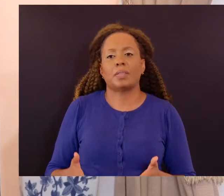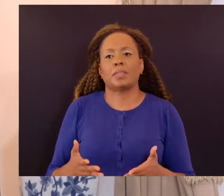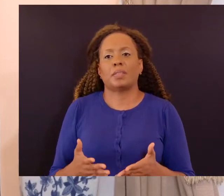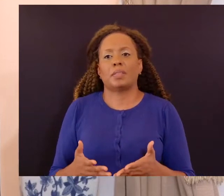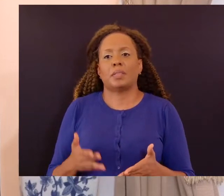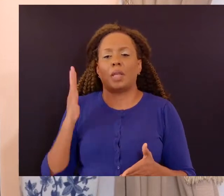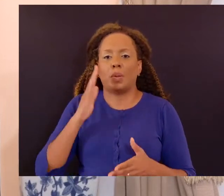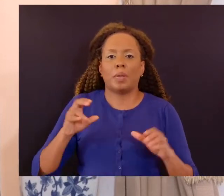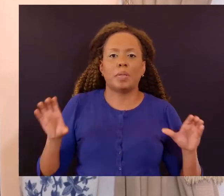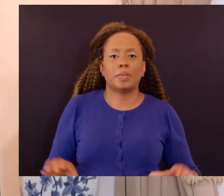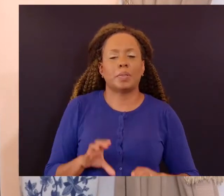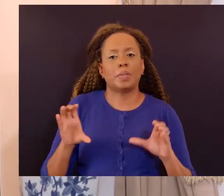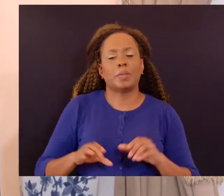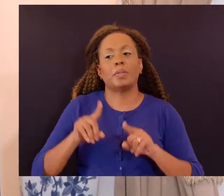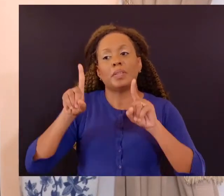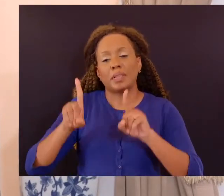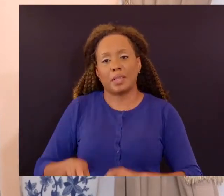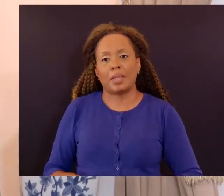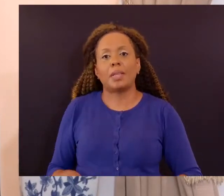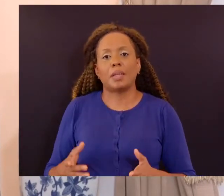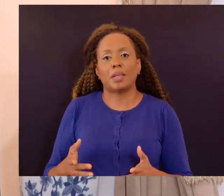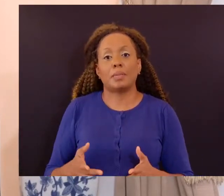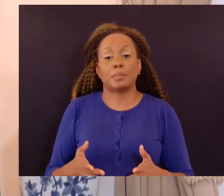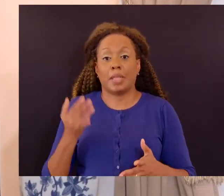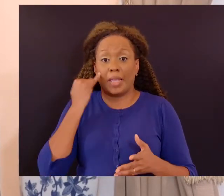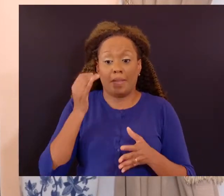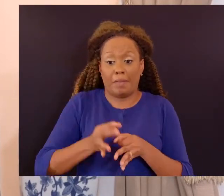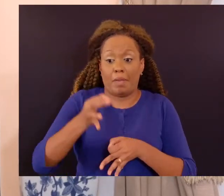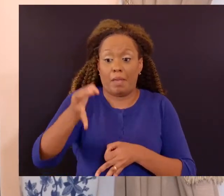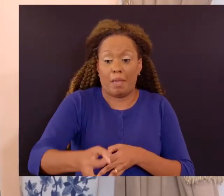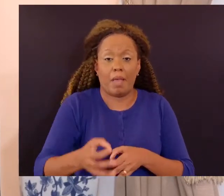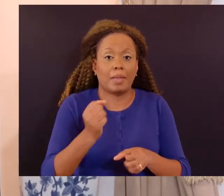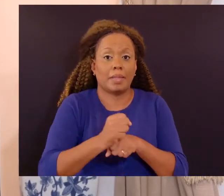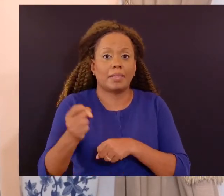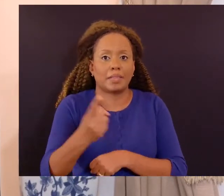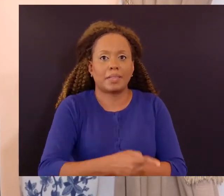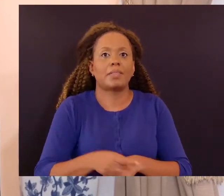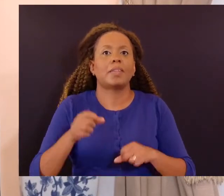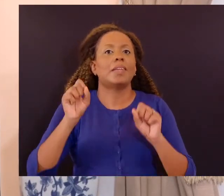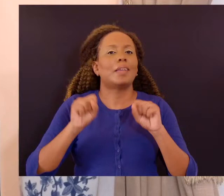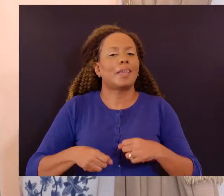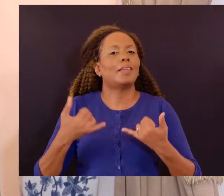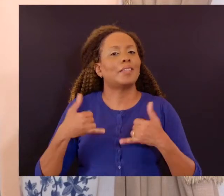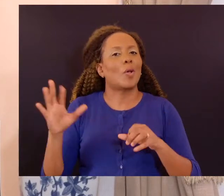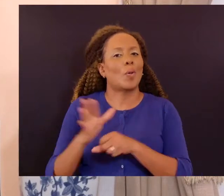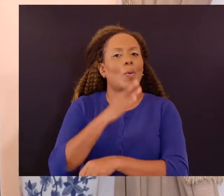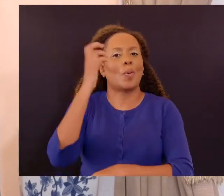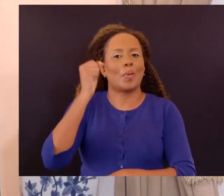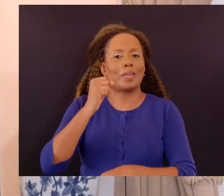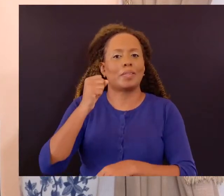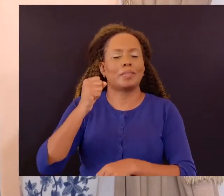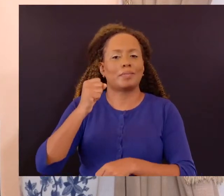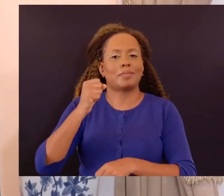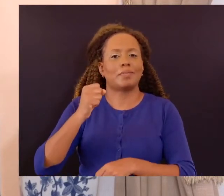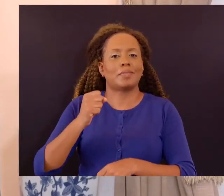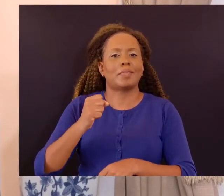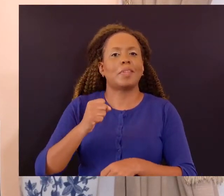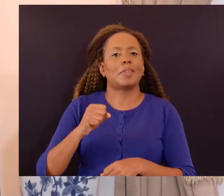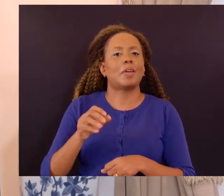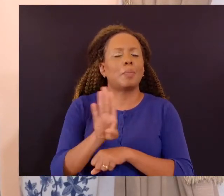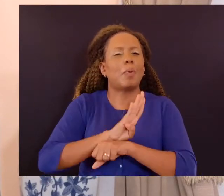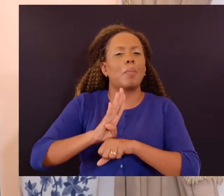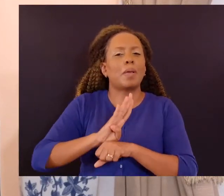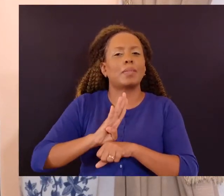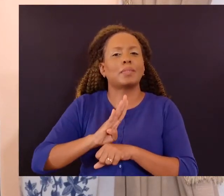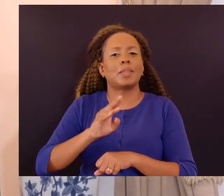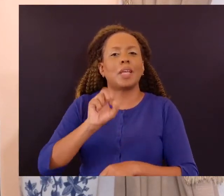their examinations in due course will still be able to qualify for the Barbados scholarships and exhibitions. We also have some plans which Dr. Rudder